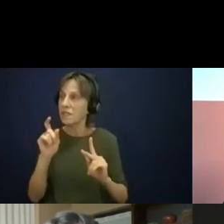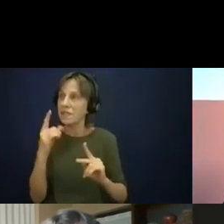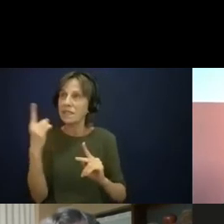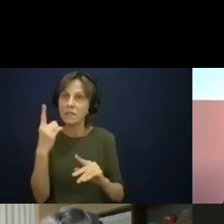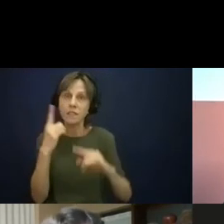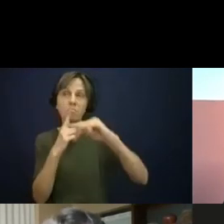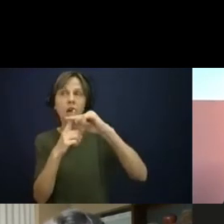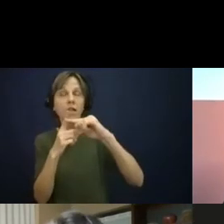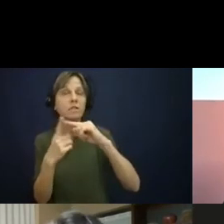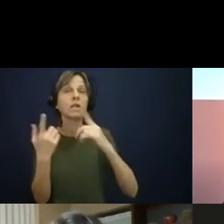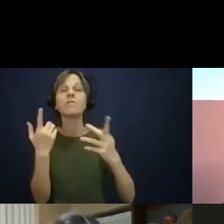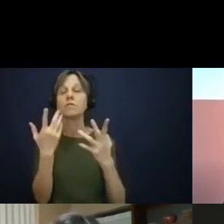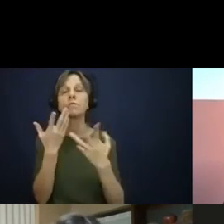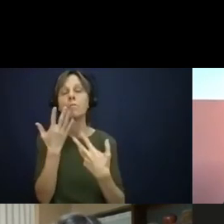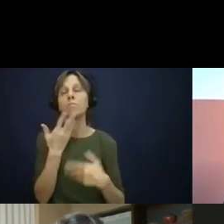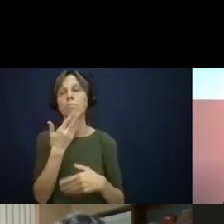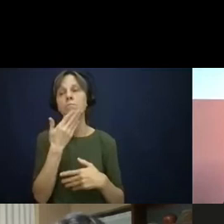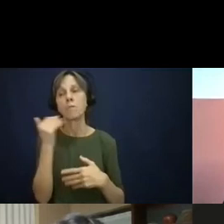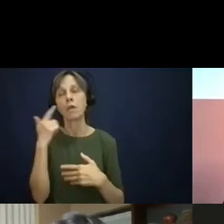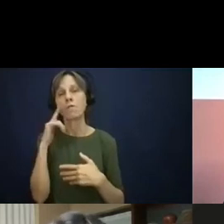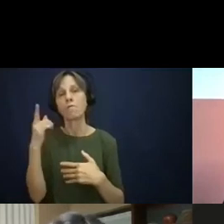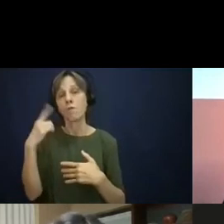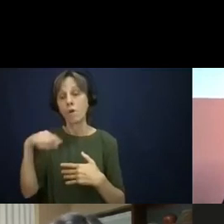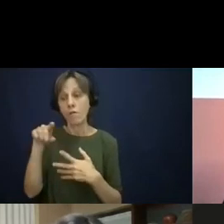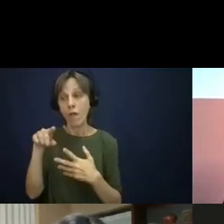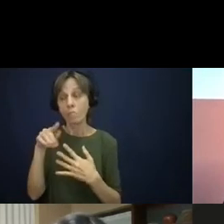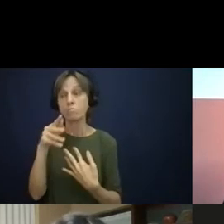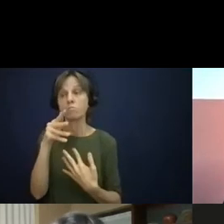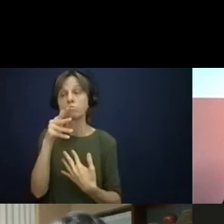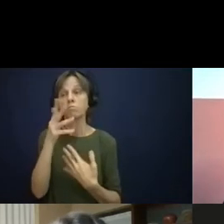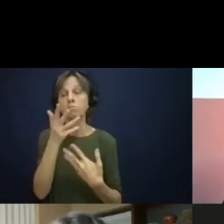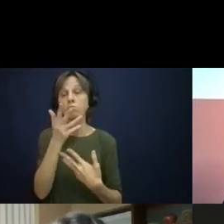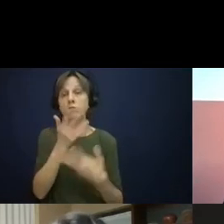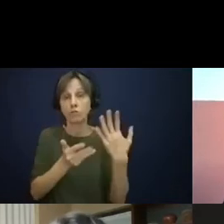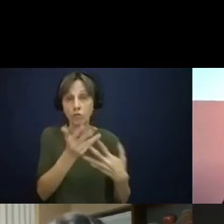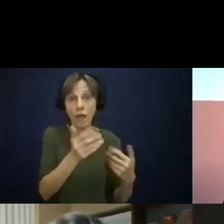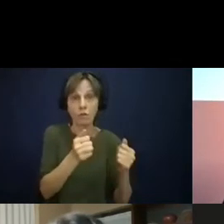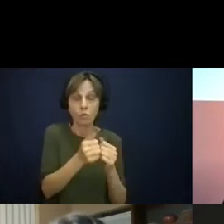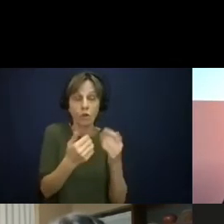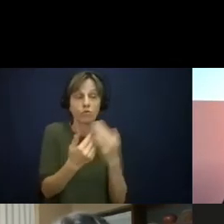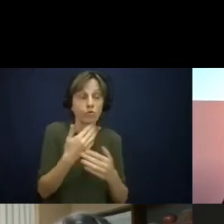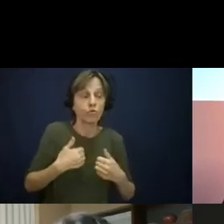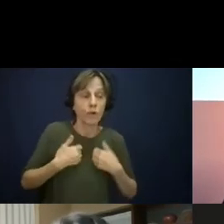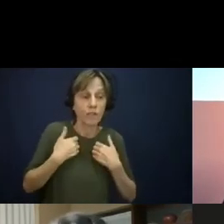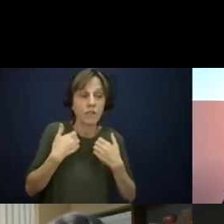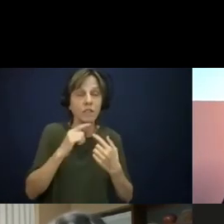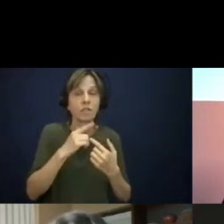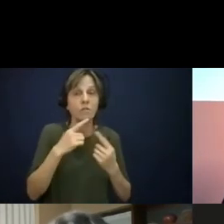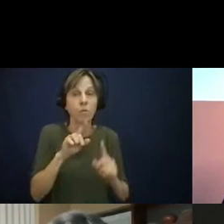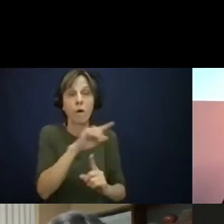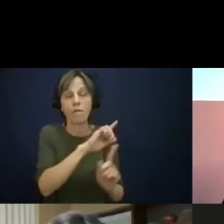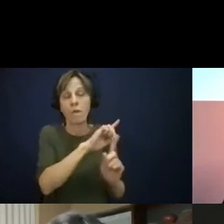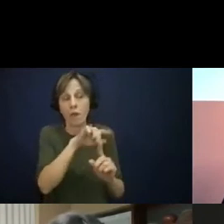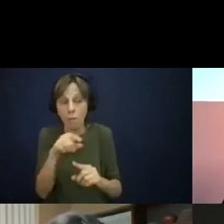than to have them interact with new residents as they start to come into housing and want to put their lives back